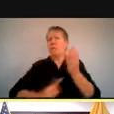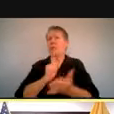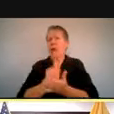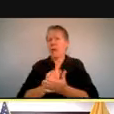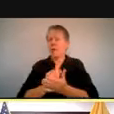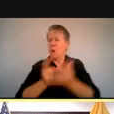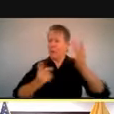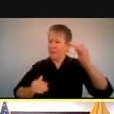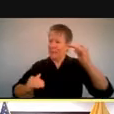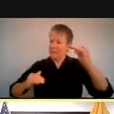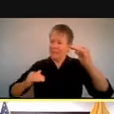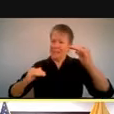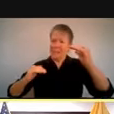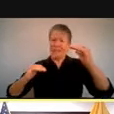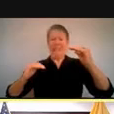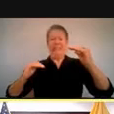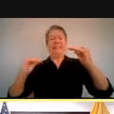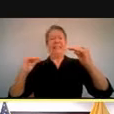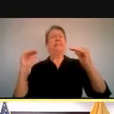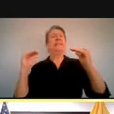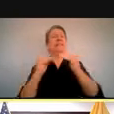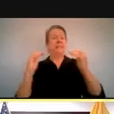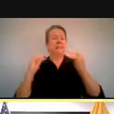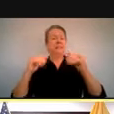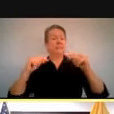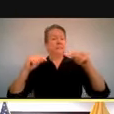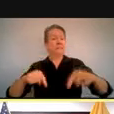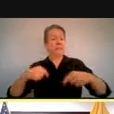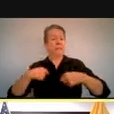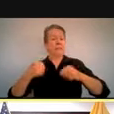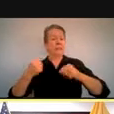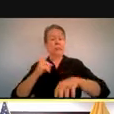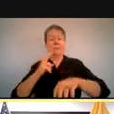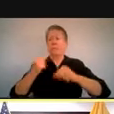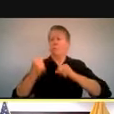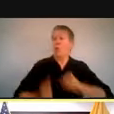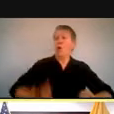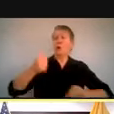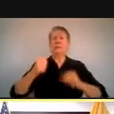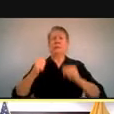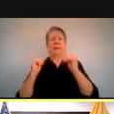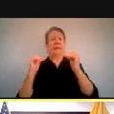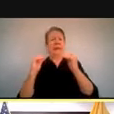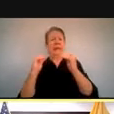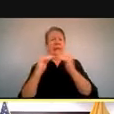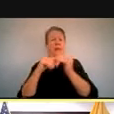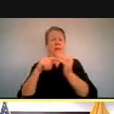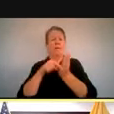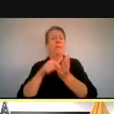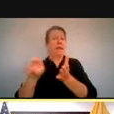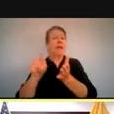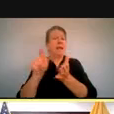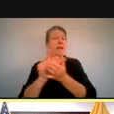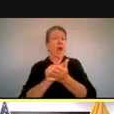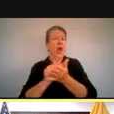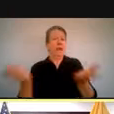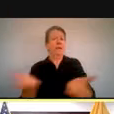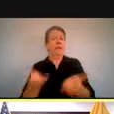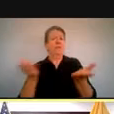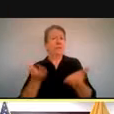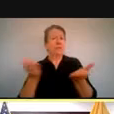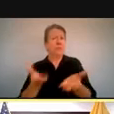endemic for so long in our society. I am incredibly proud of this progress, and we know that better health outcomes